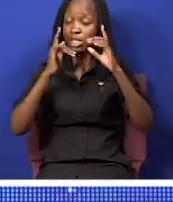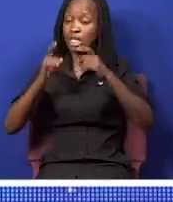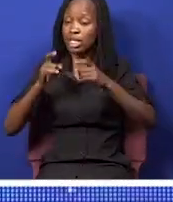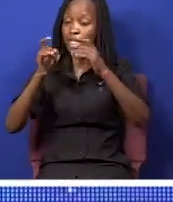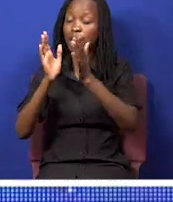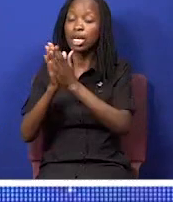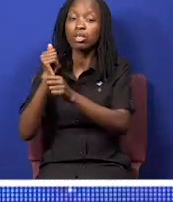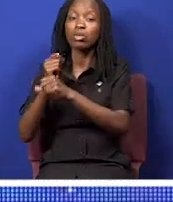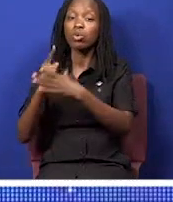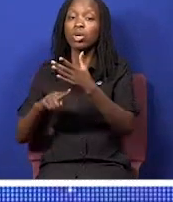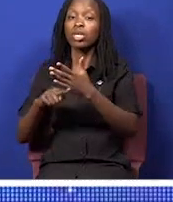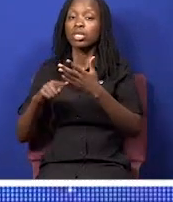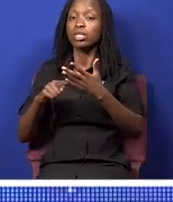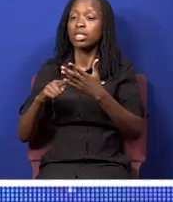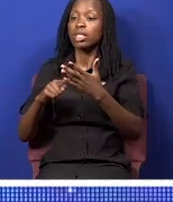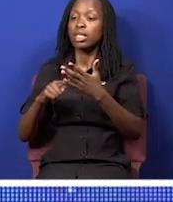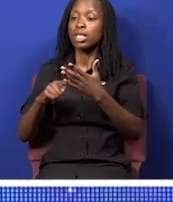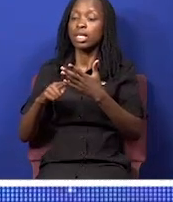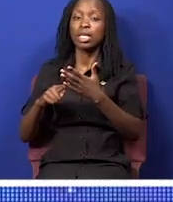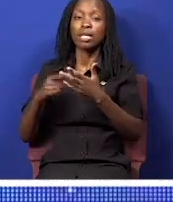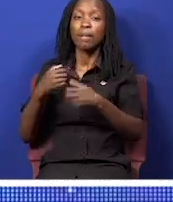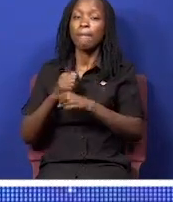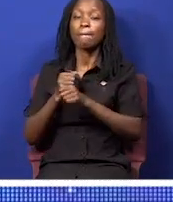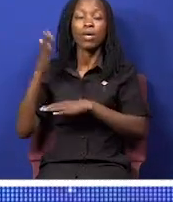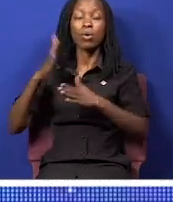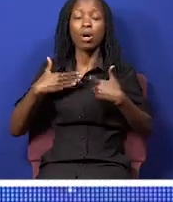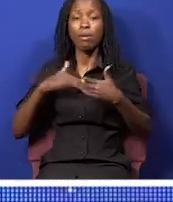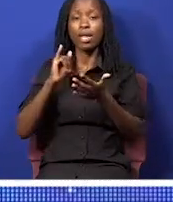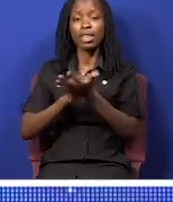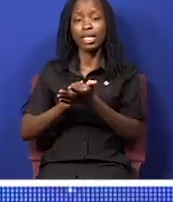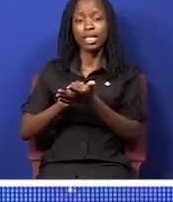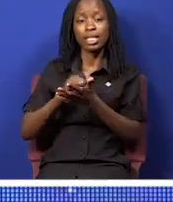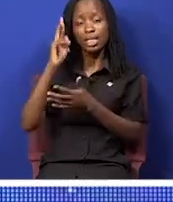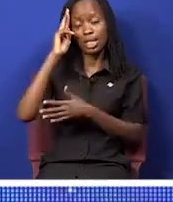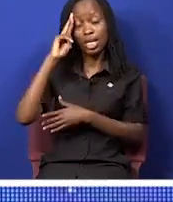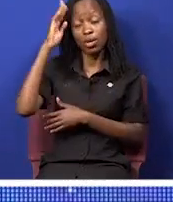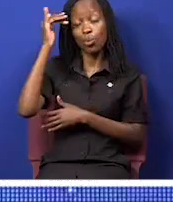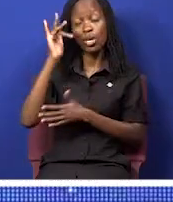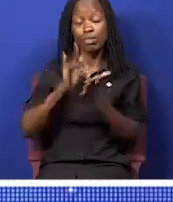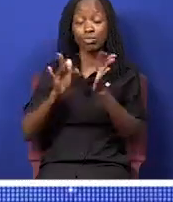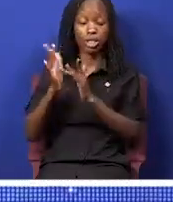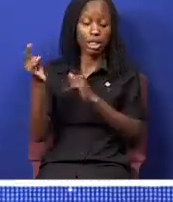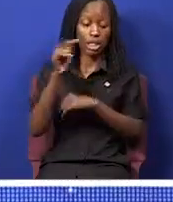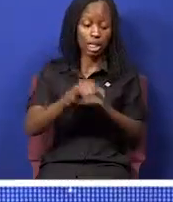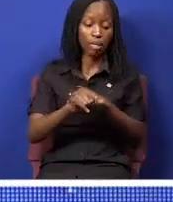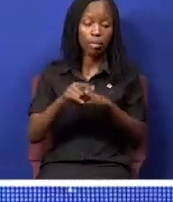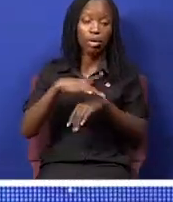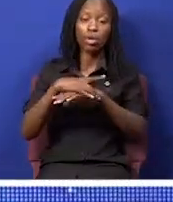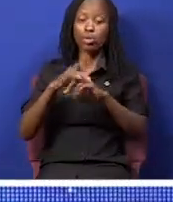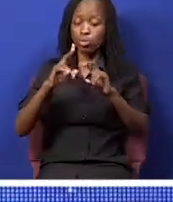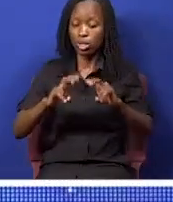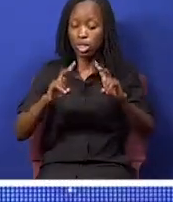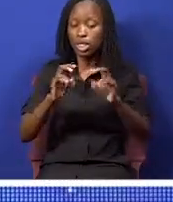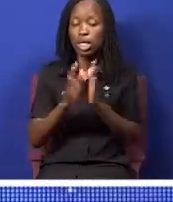sin and we do what is pleasing to Him. This is the very reason why Jesus came to this earth, to